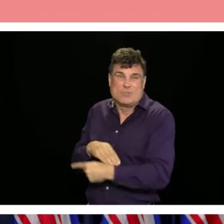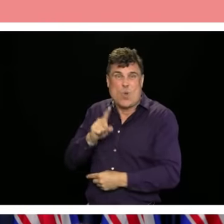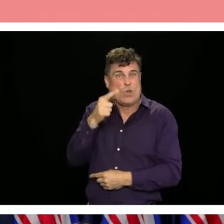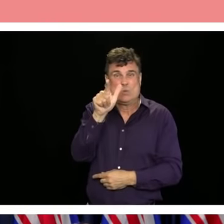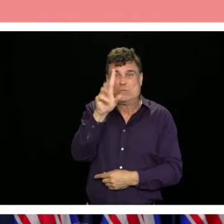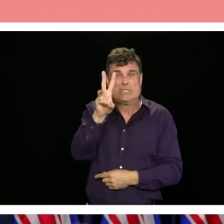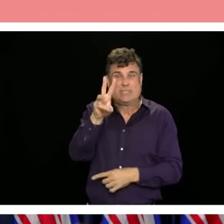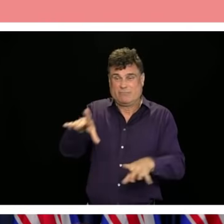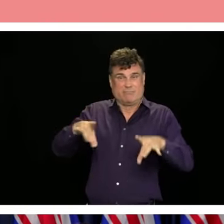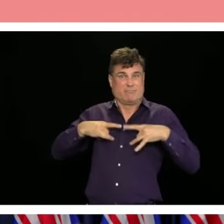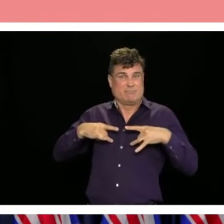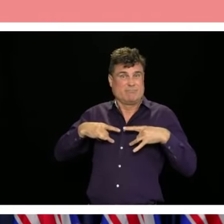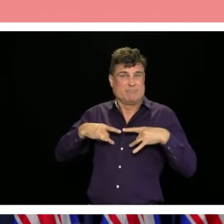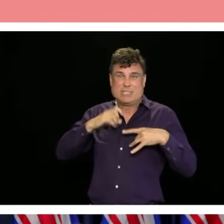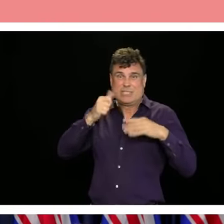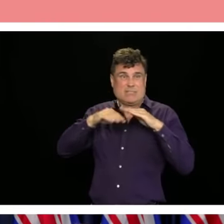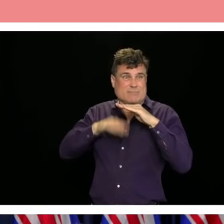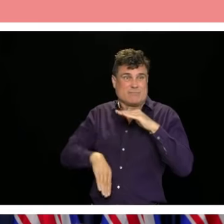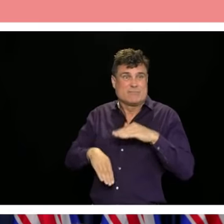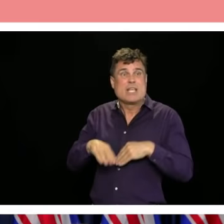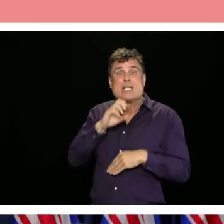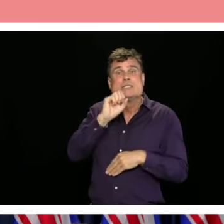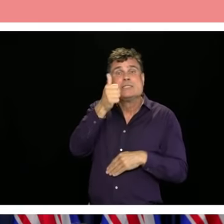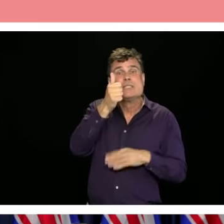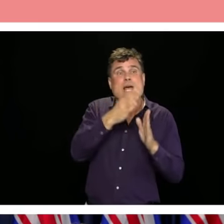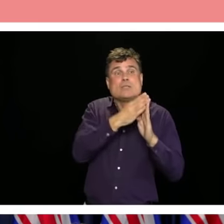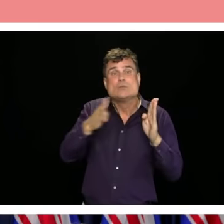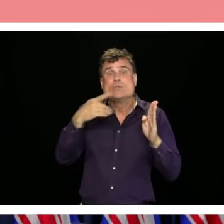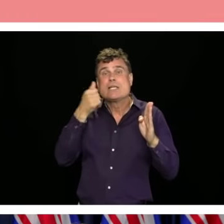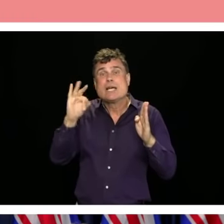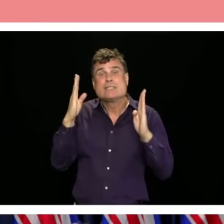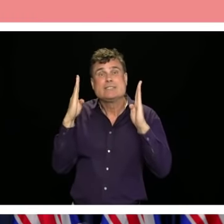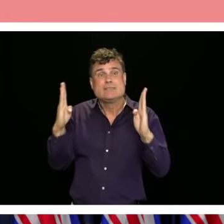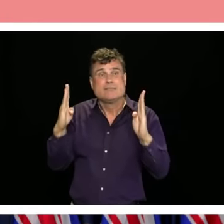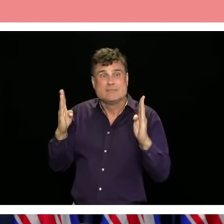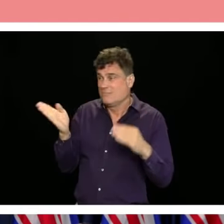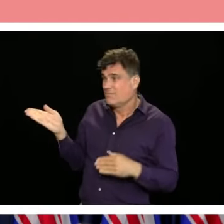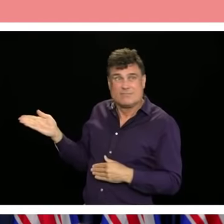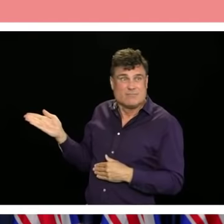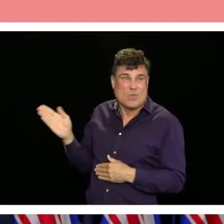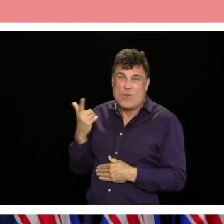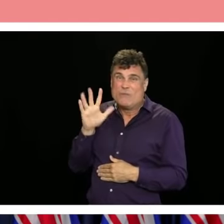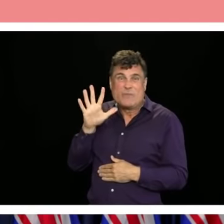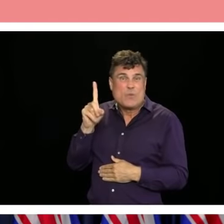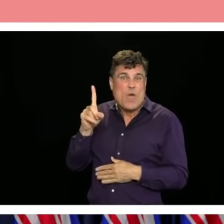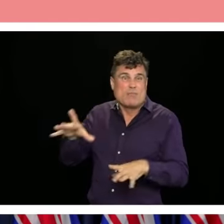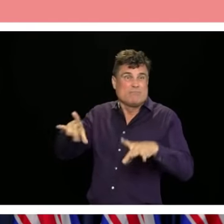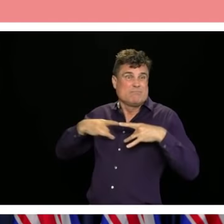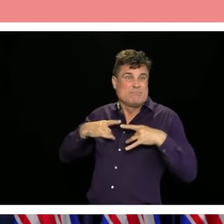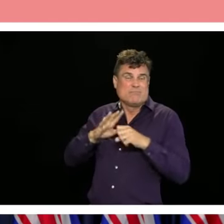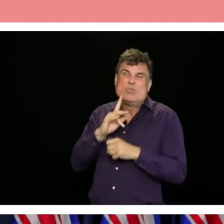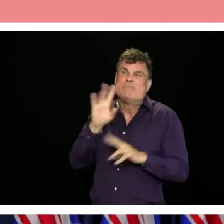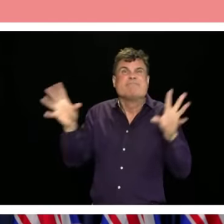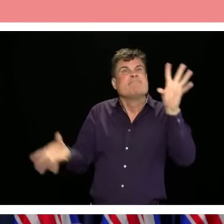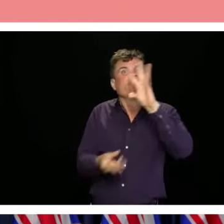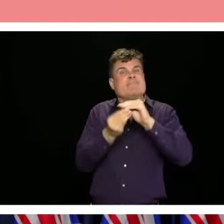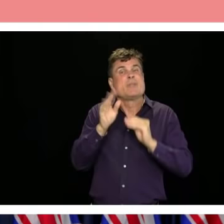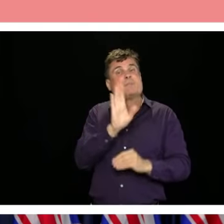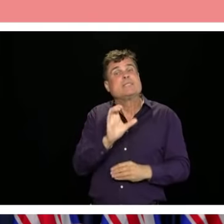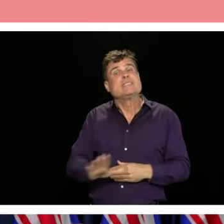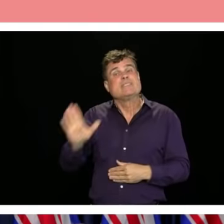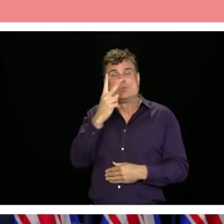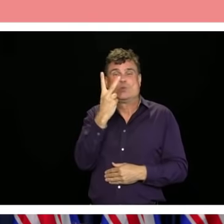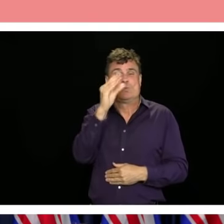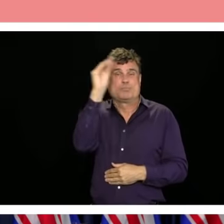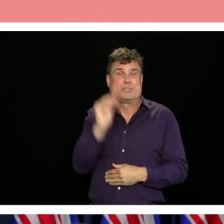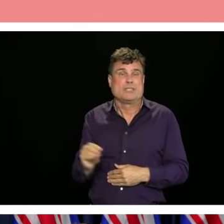cases, and 51 young people between the ages of 10 and 19, so about 2% of cases. So that is